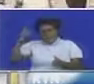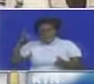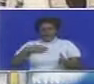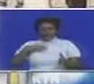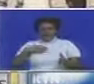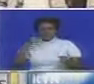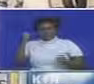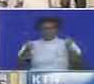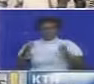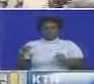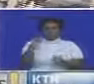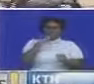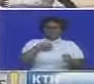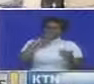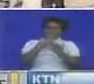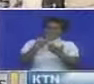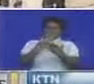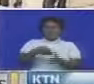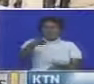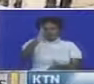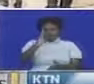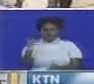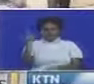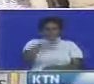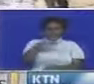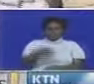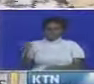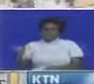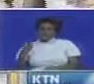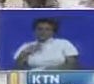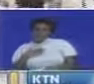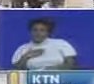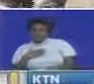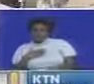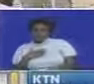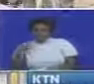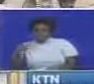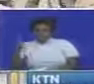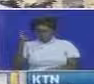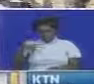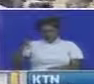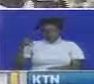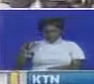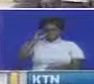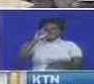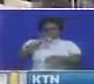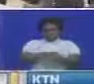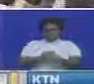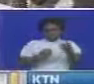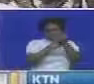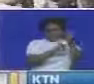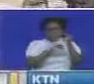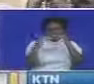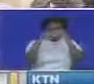pilot. Ninashukuru Mungu kwa ajili ya umbano huu na kwa ajili ya siku ya leo kwa sababu ya mtoto wangu ambaye amefanikiwa kuchukuliwa na Equity